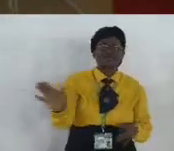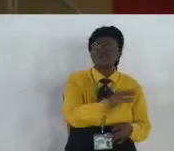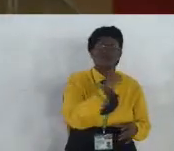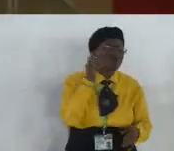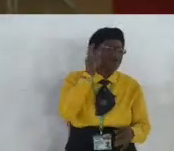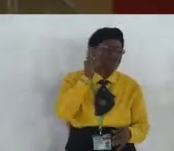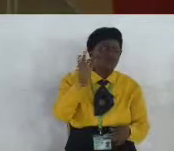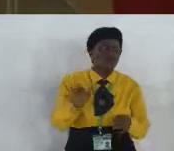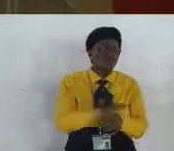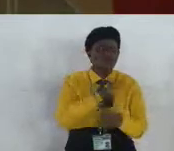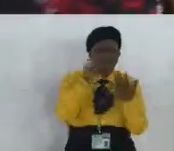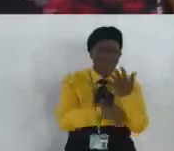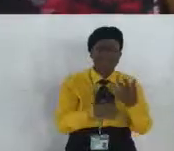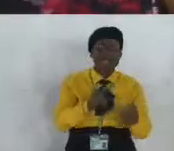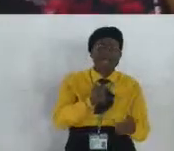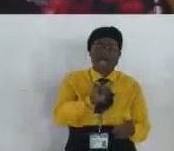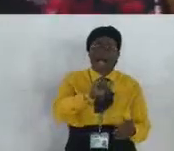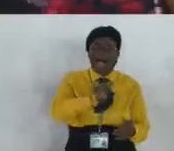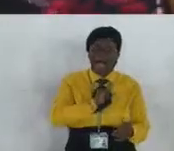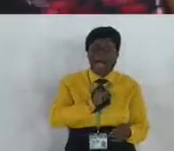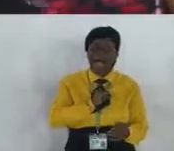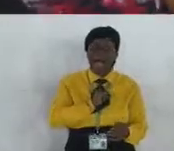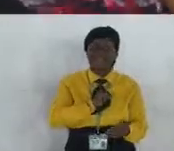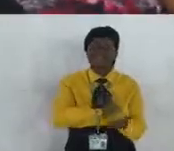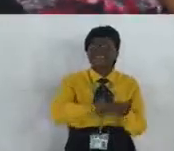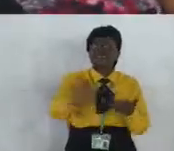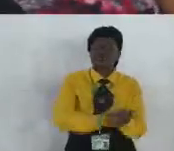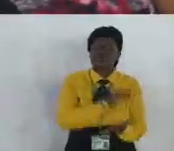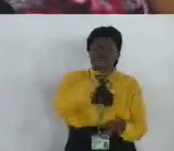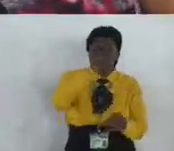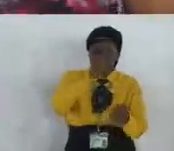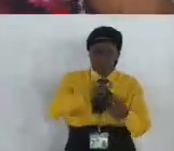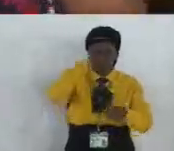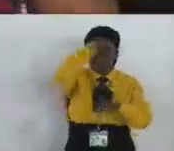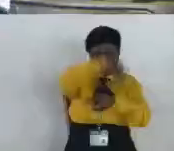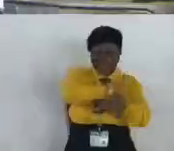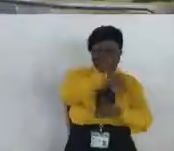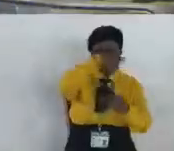I rebuke tonight in Jesus' name.